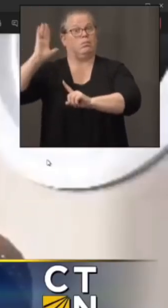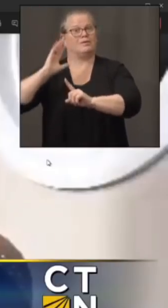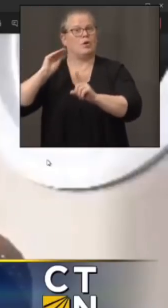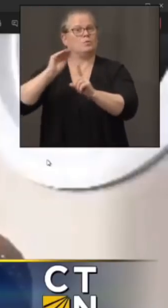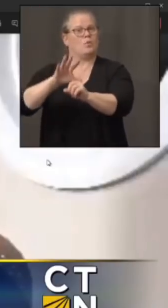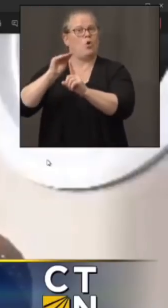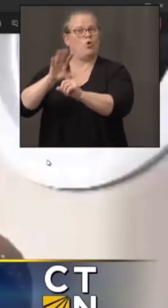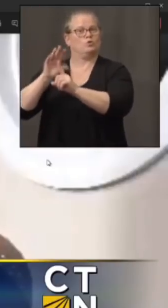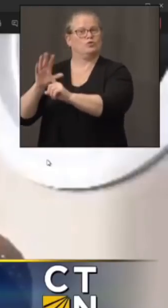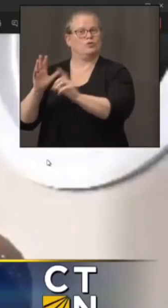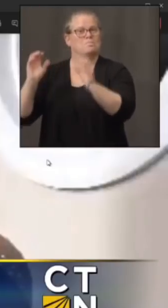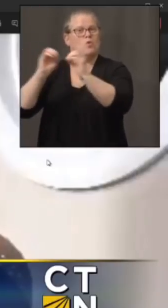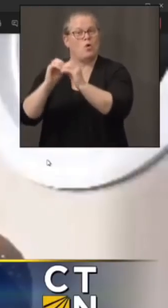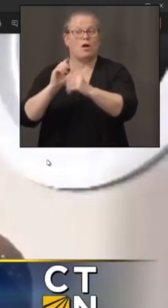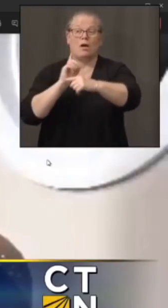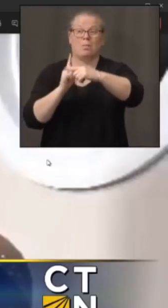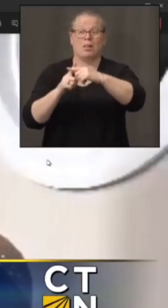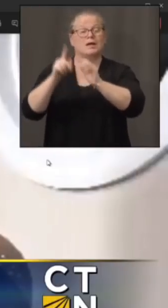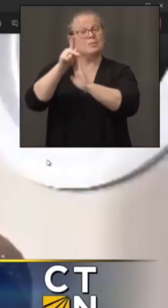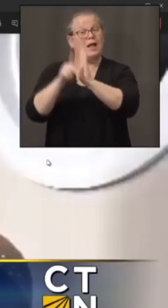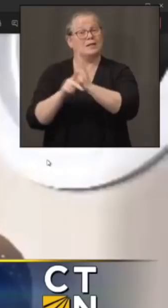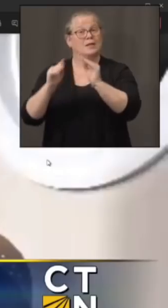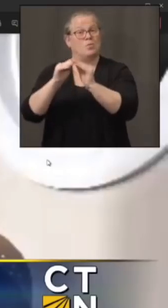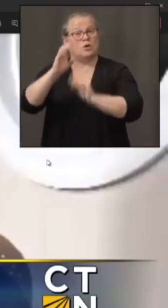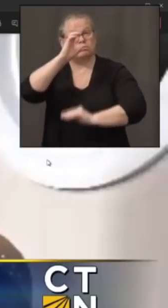aggressive policies. You've had policies in place that have